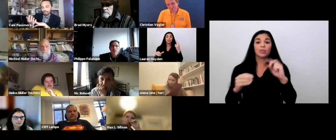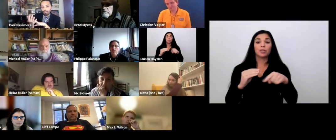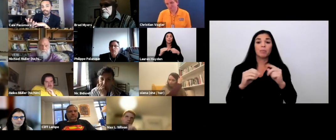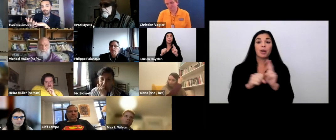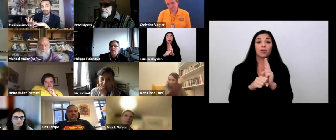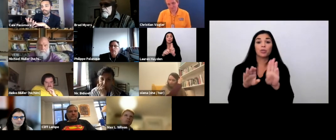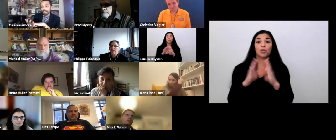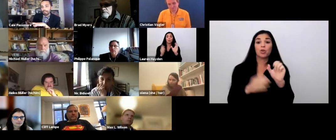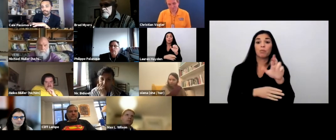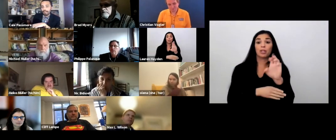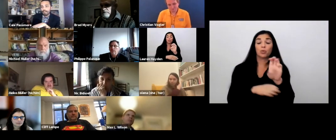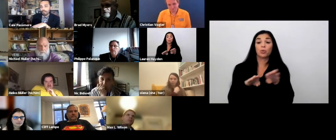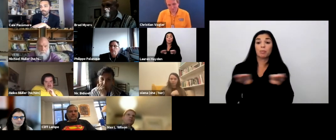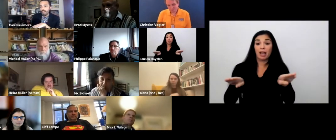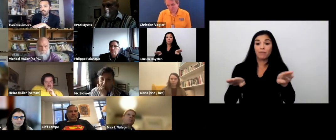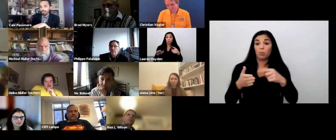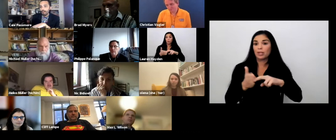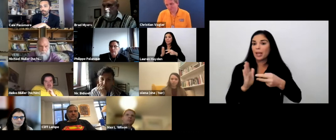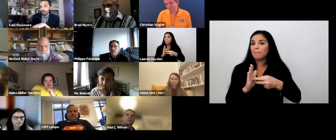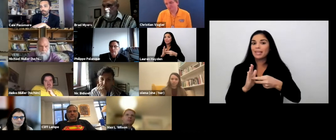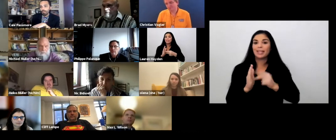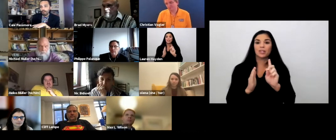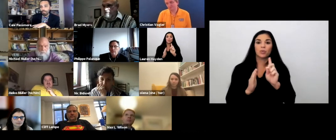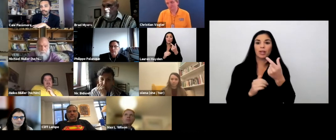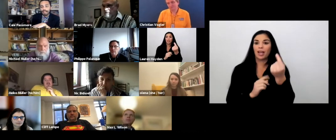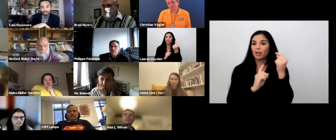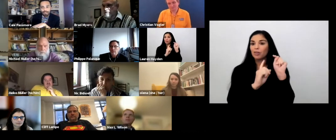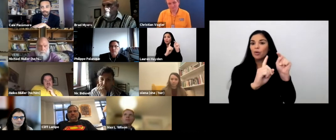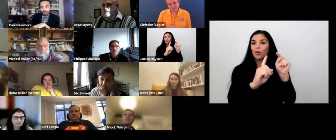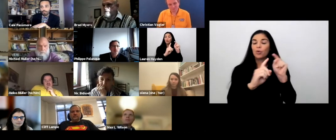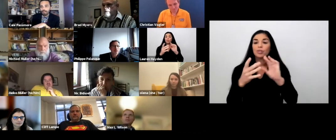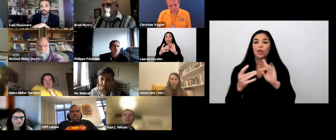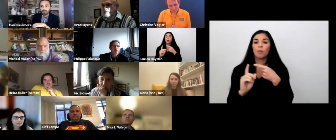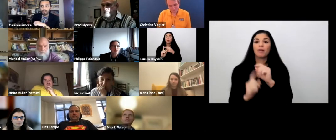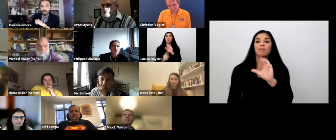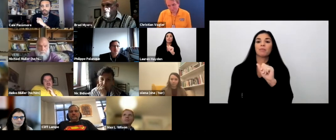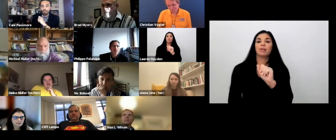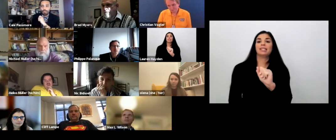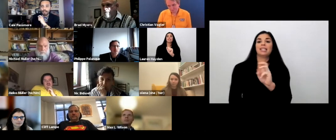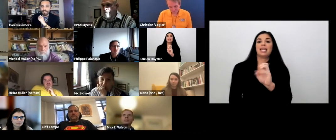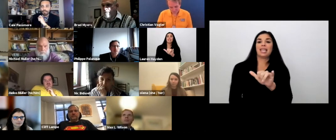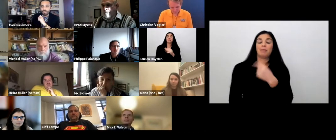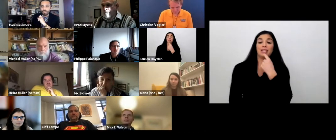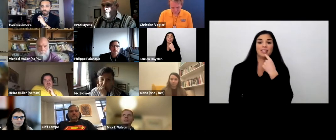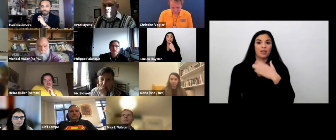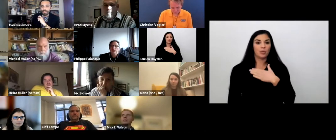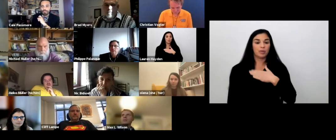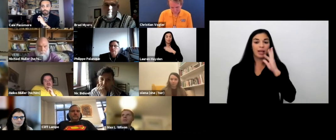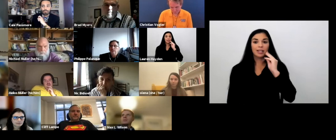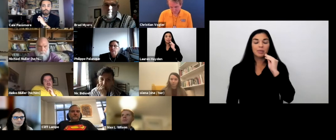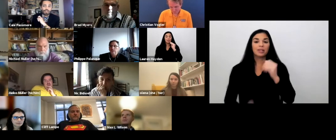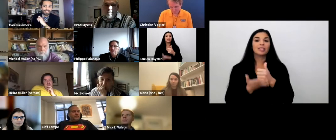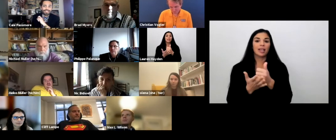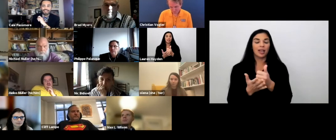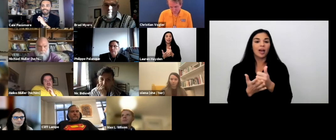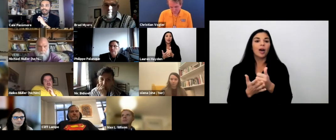platforms, what that means, where that takes us. We have a comment from Amy saying, from my studies within health informatics, a new role is seeming to develop